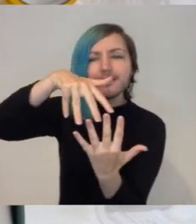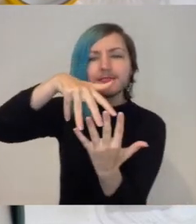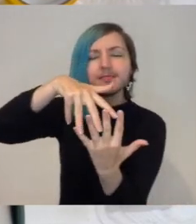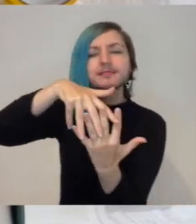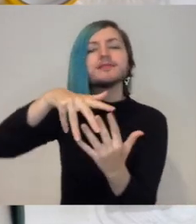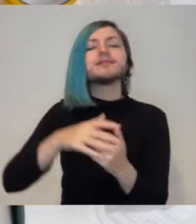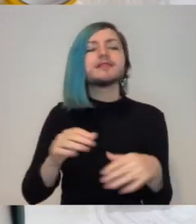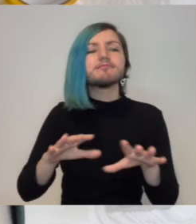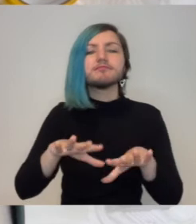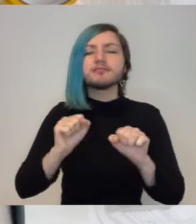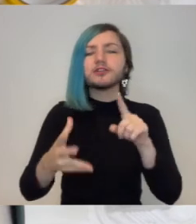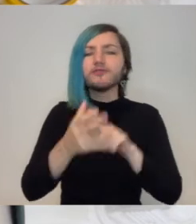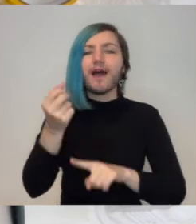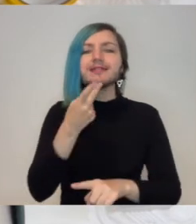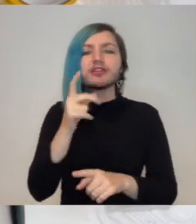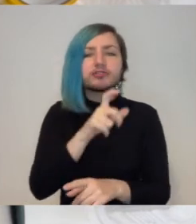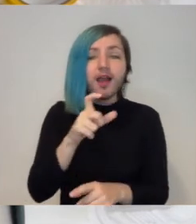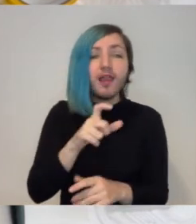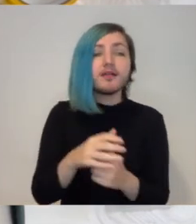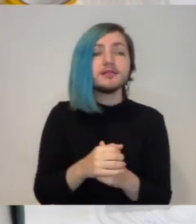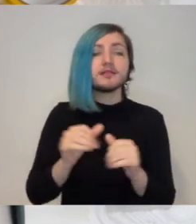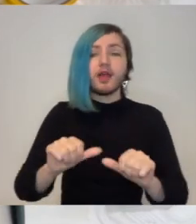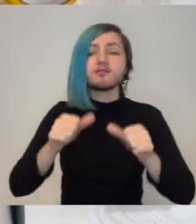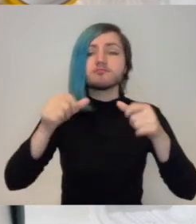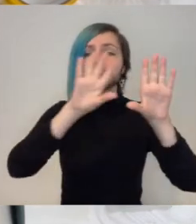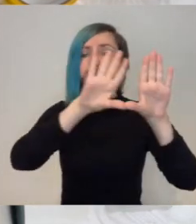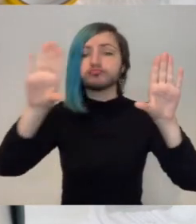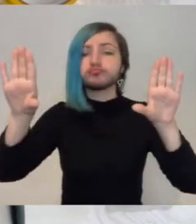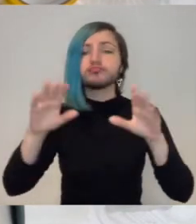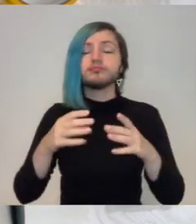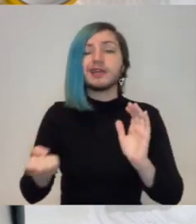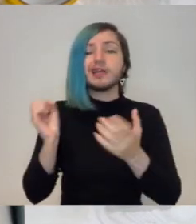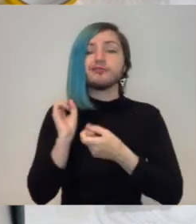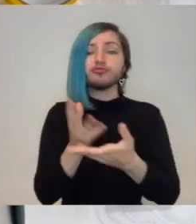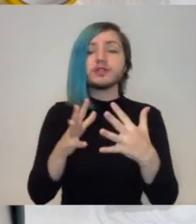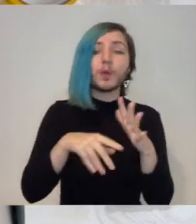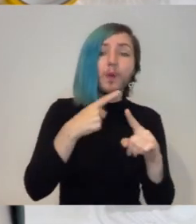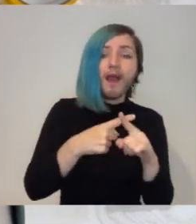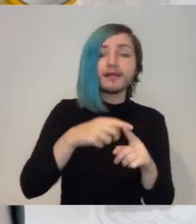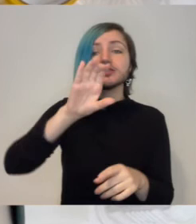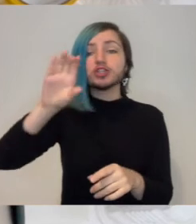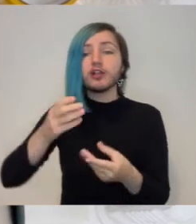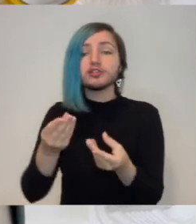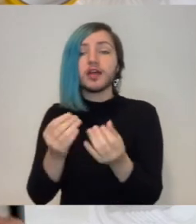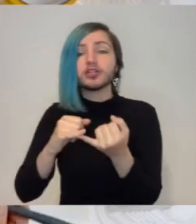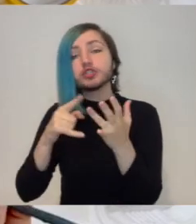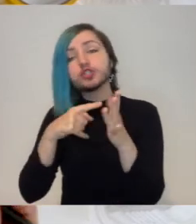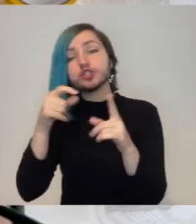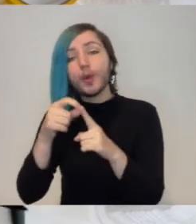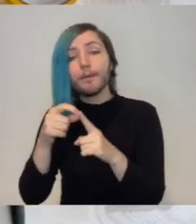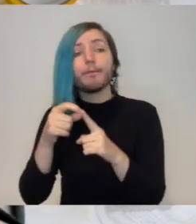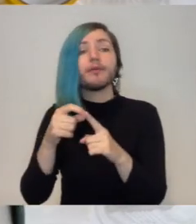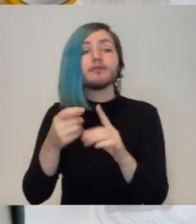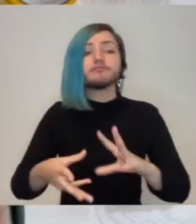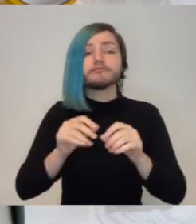achieve secondary colours, and then introducing just wax, salt and soap to create different textures.